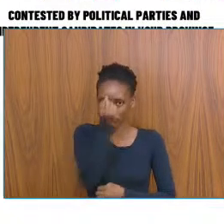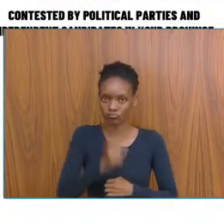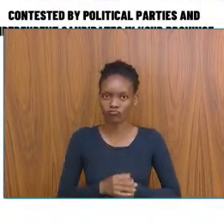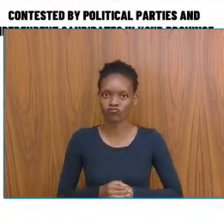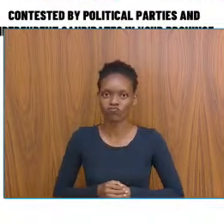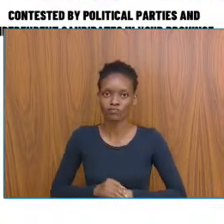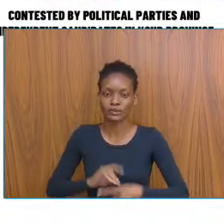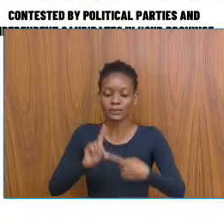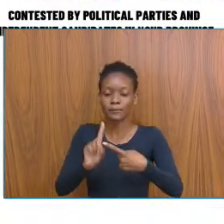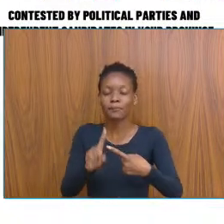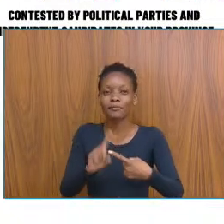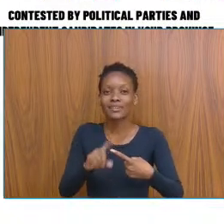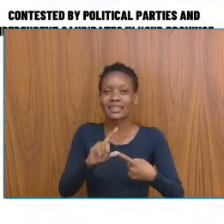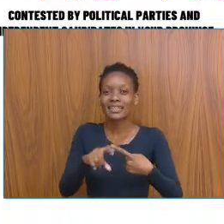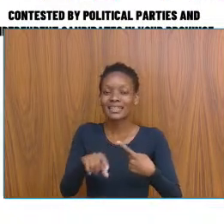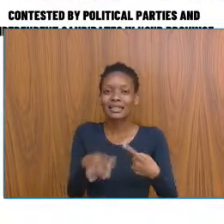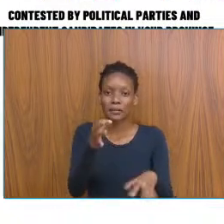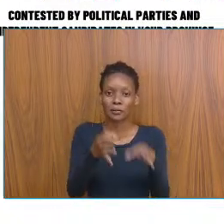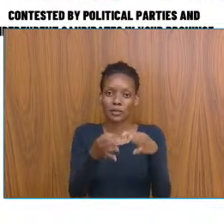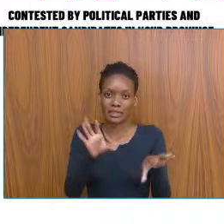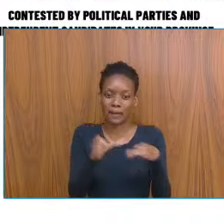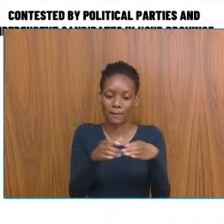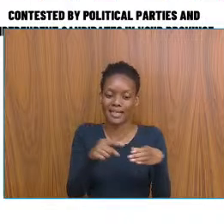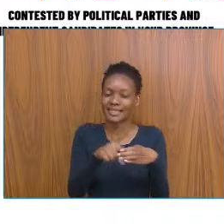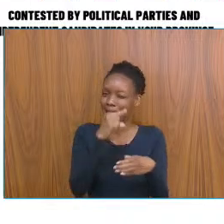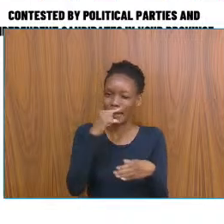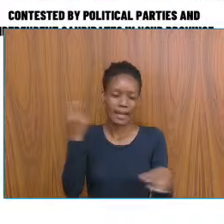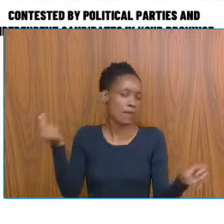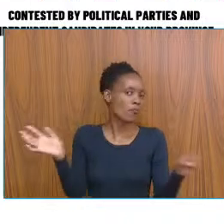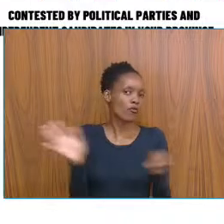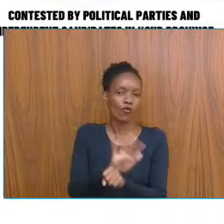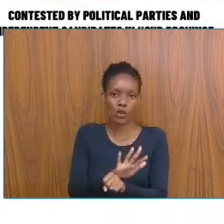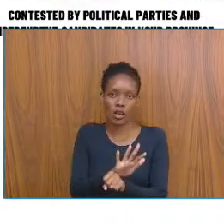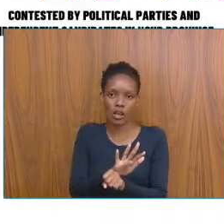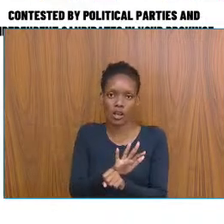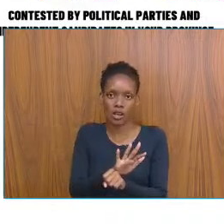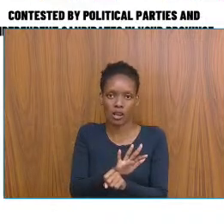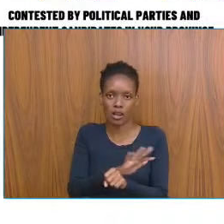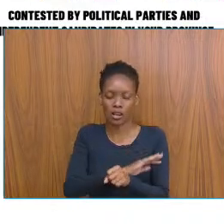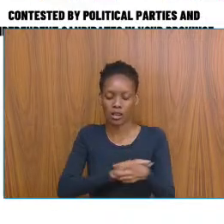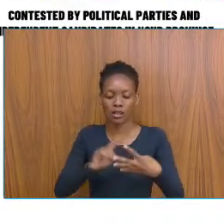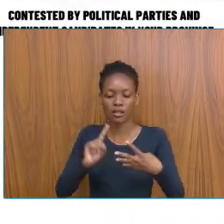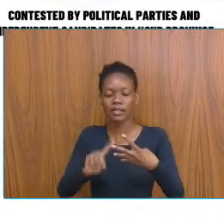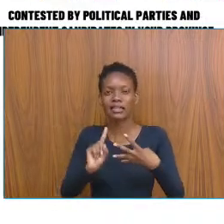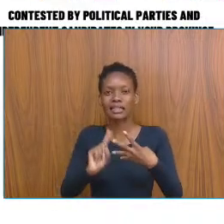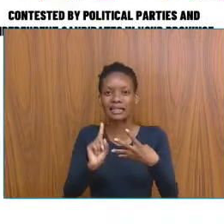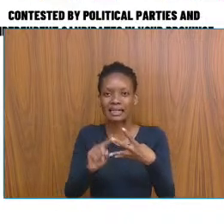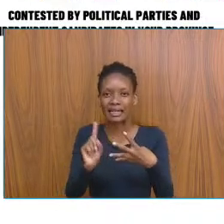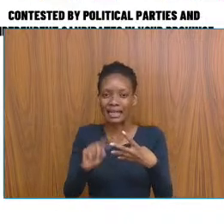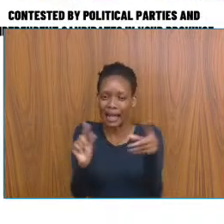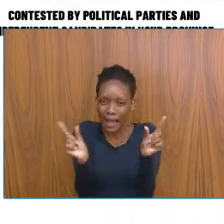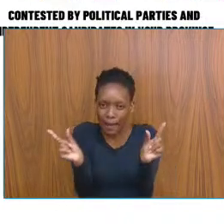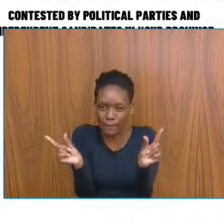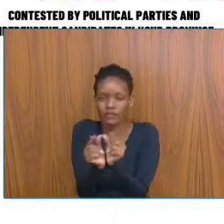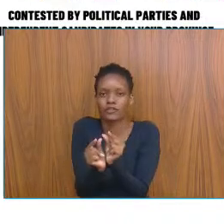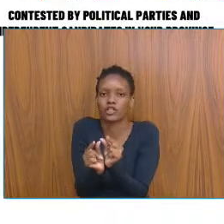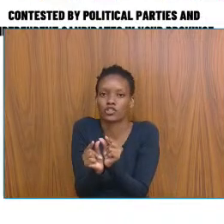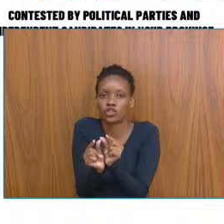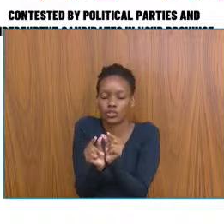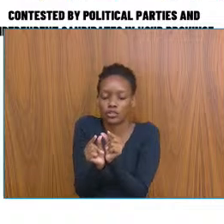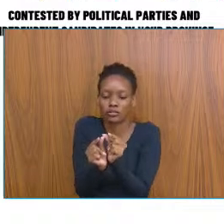full registered name of the party, the registered abbreviated name of the